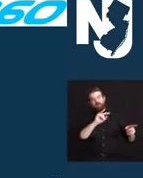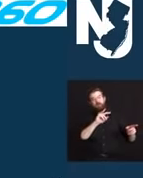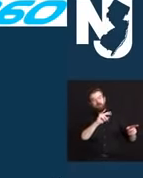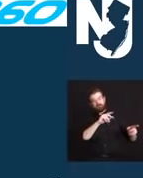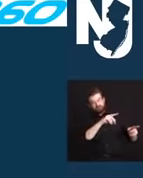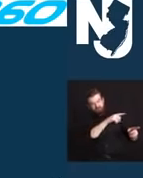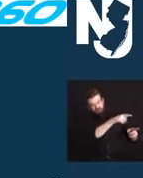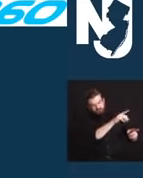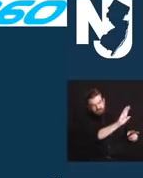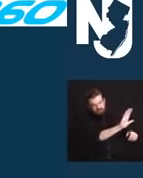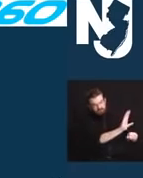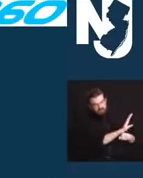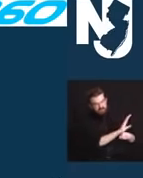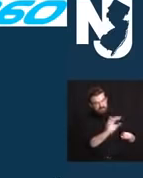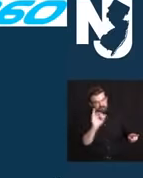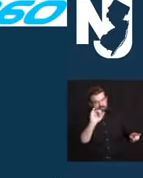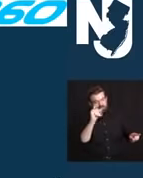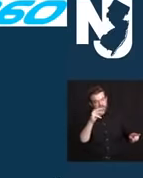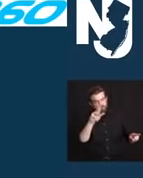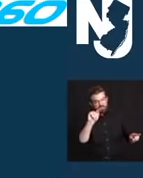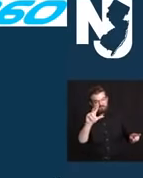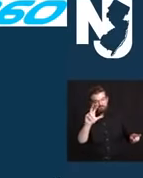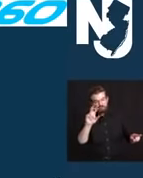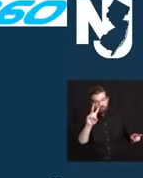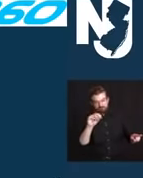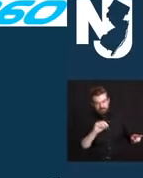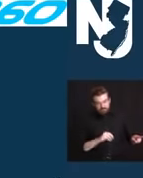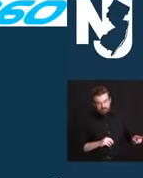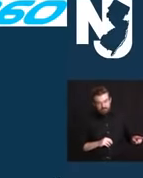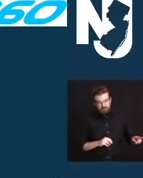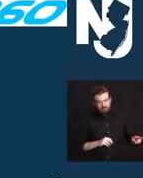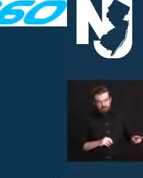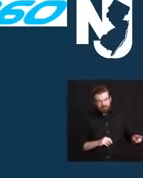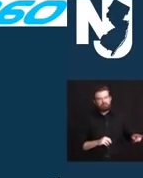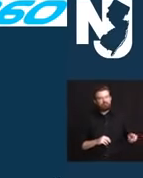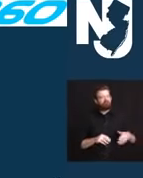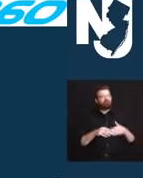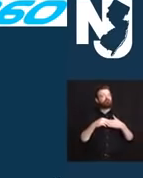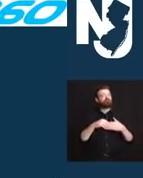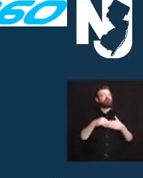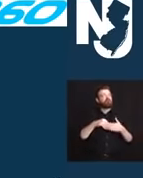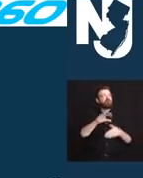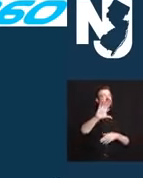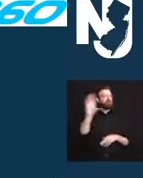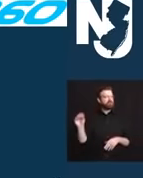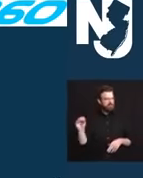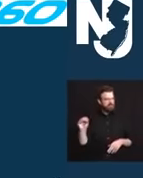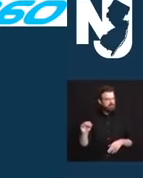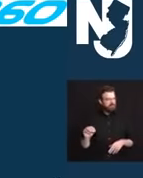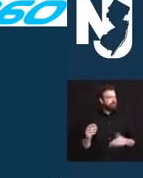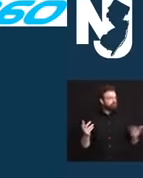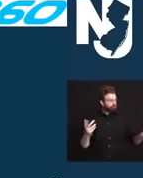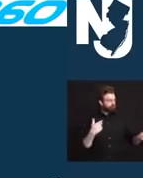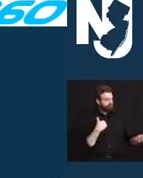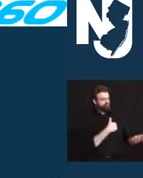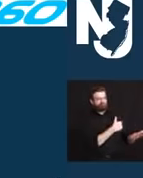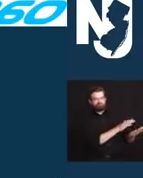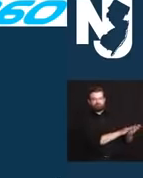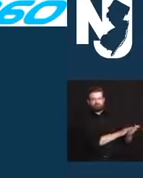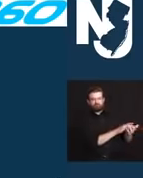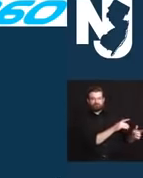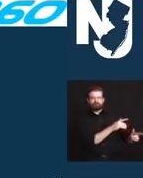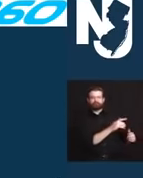Jersey's economy, nimble and innovative. So to you, Ian, and your team, our hat is off to you for building iSport